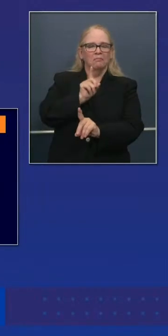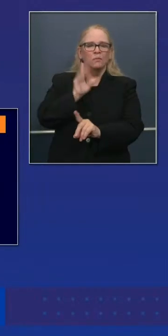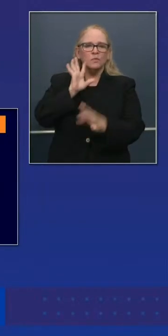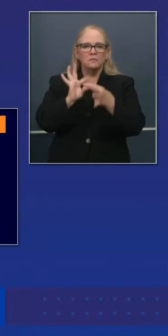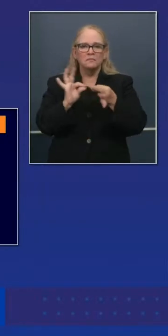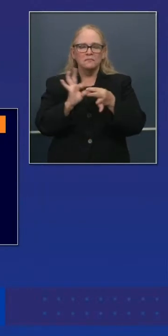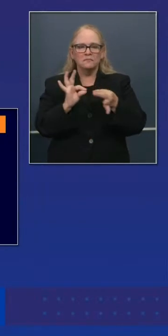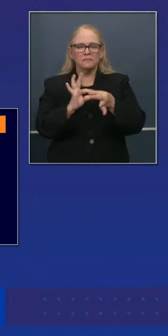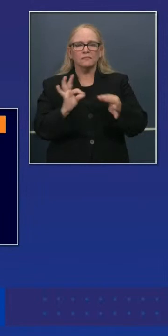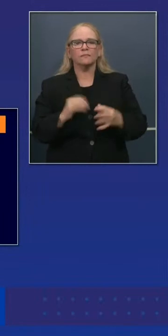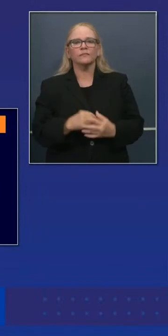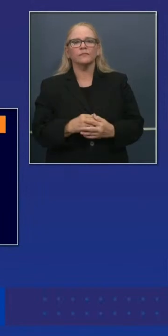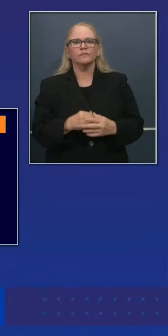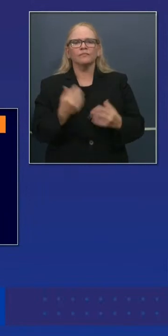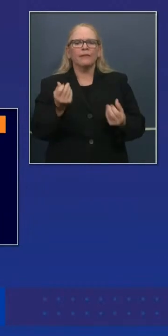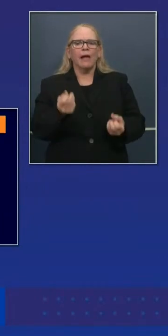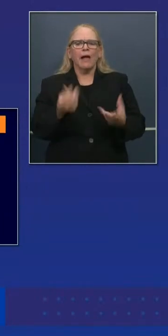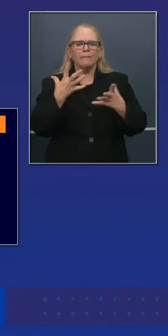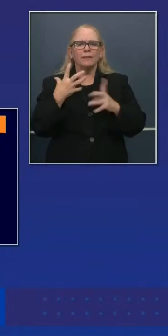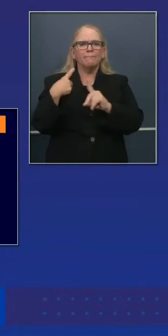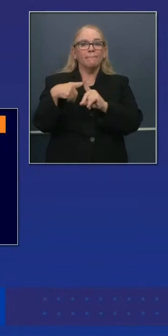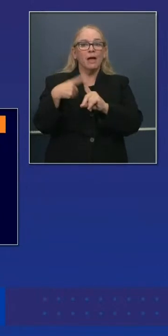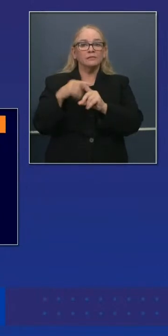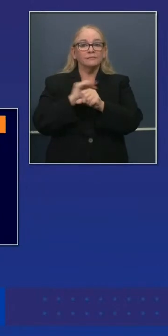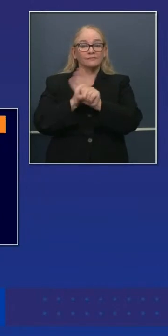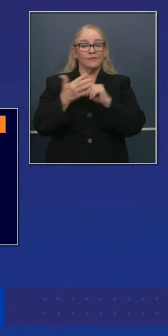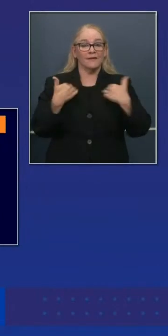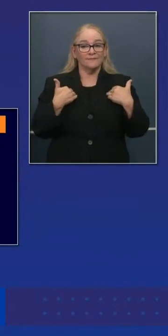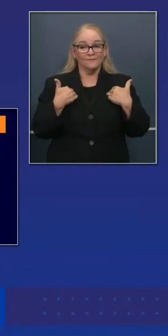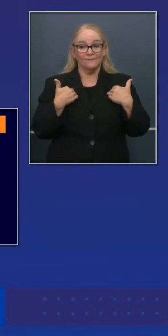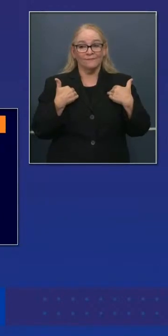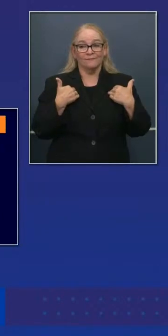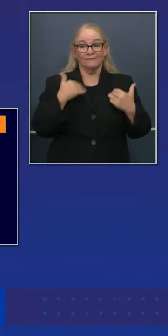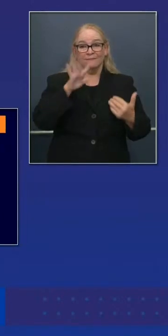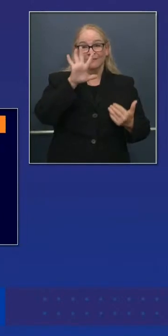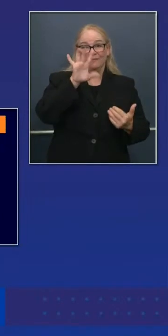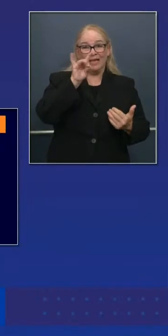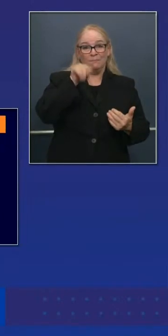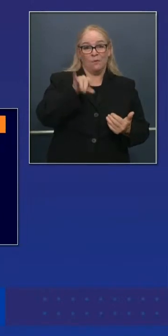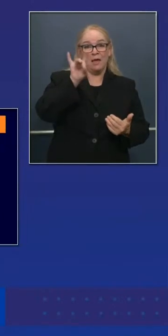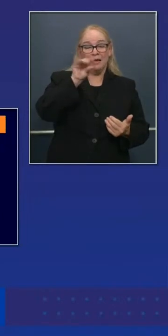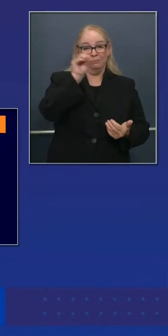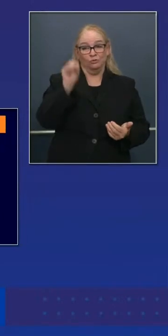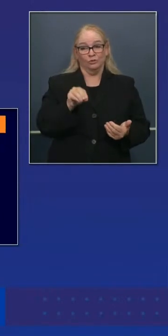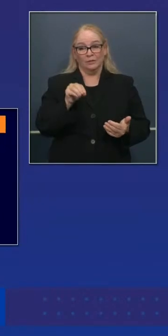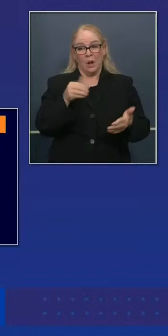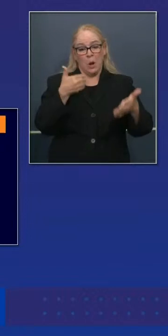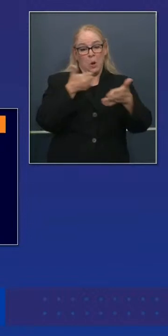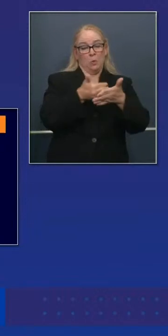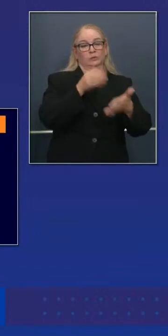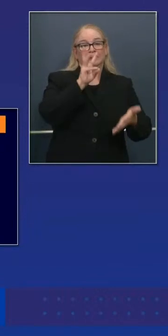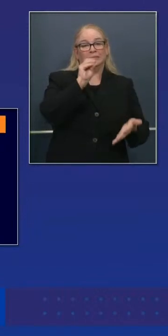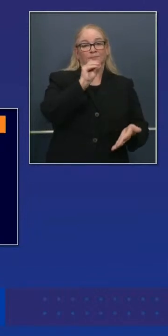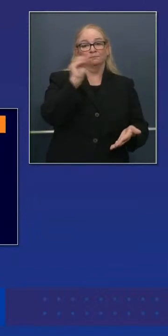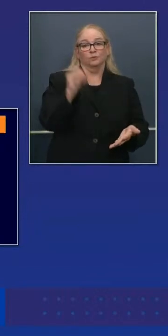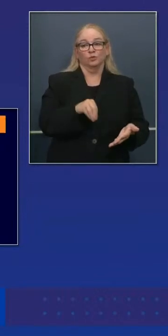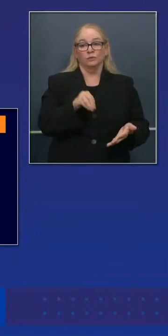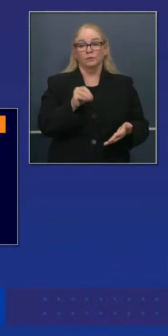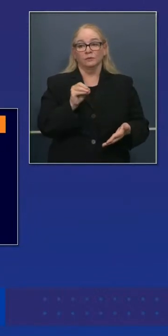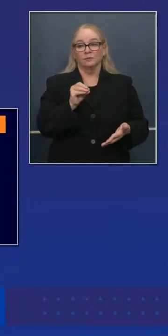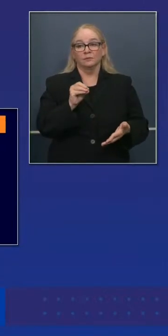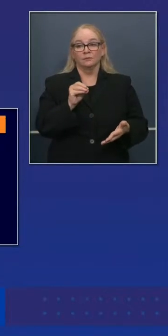cases, 58.8% of them that we'll announce today, close to 60% positive numbers that impacted the